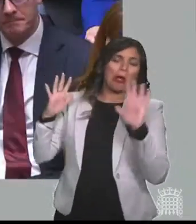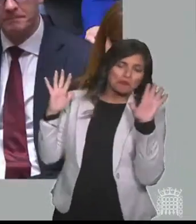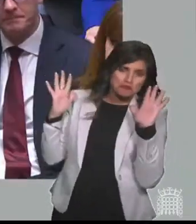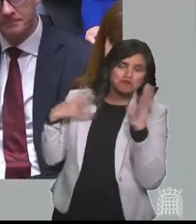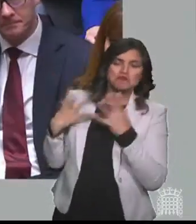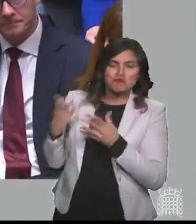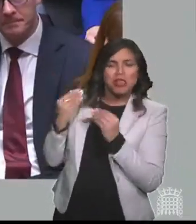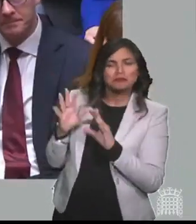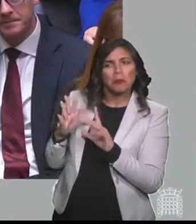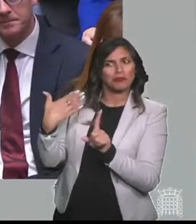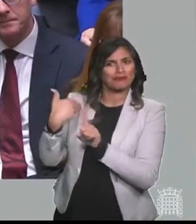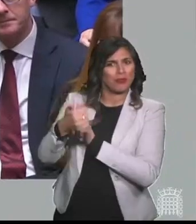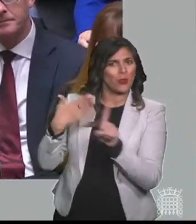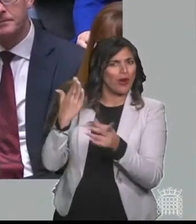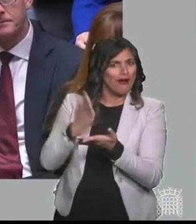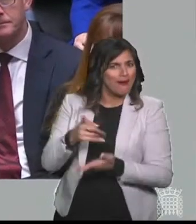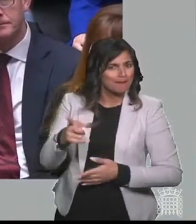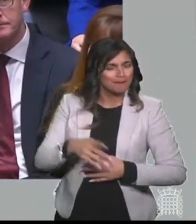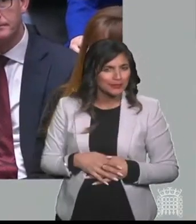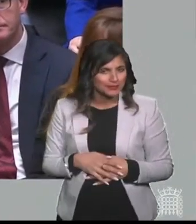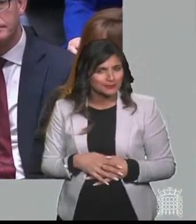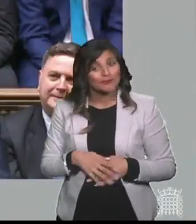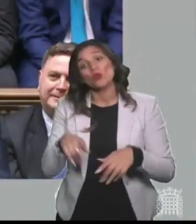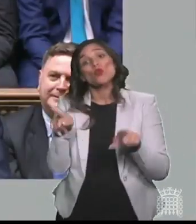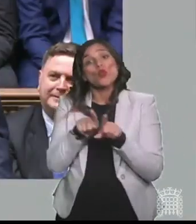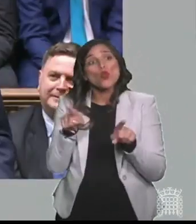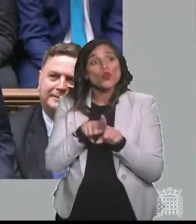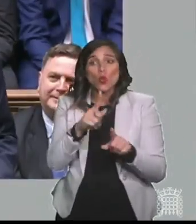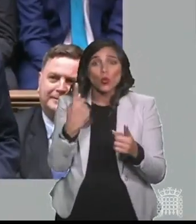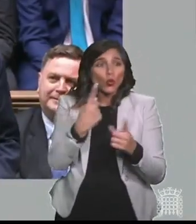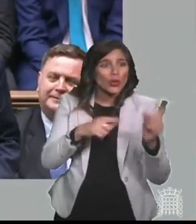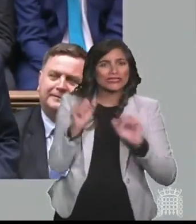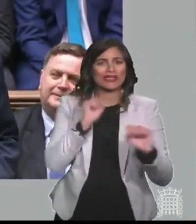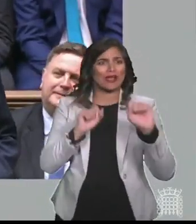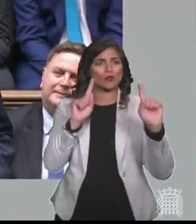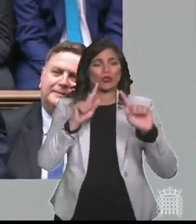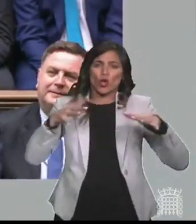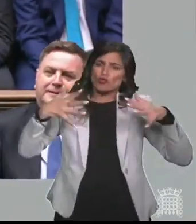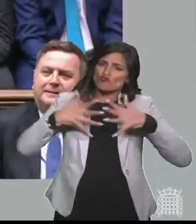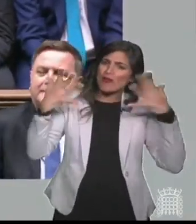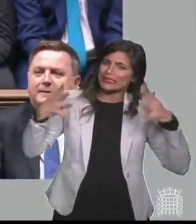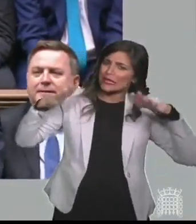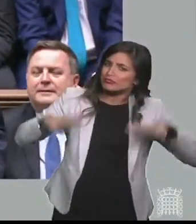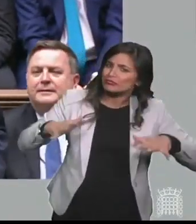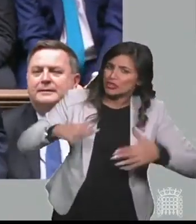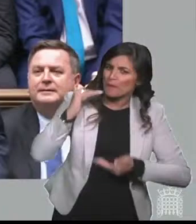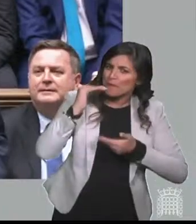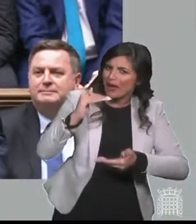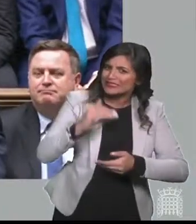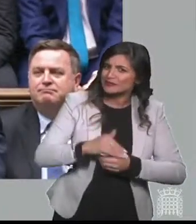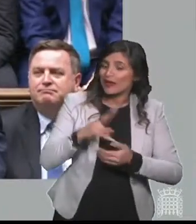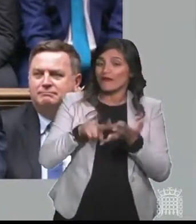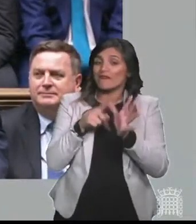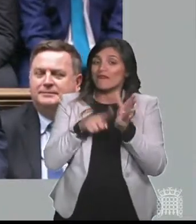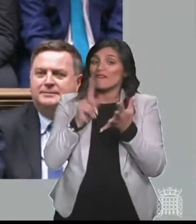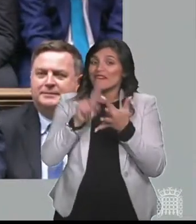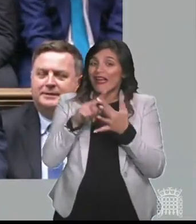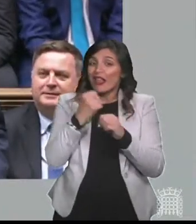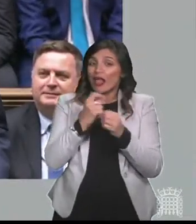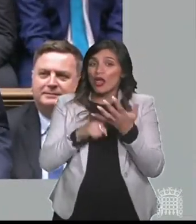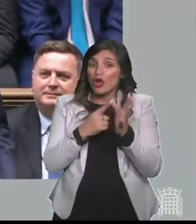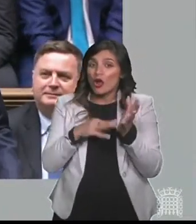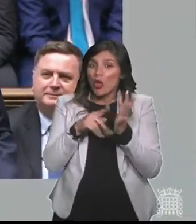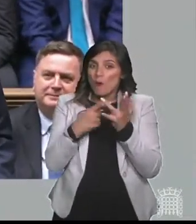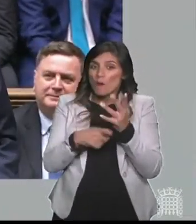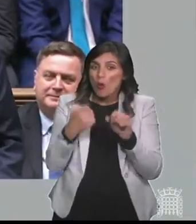I've also listened to defenders of the great British pint, such as my right honourable friends for the Vale of Glamorgan and Buckingham,